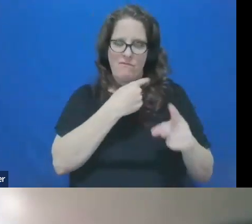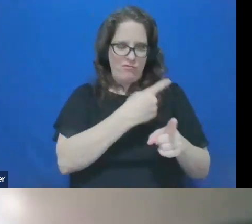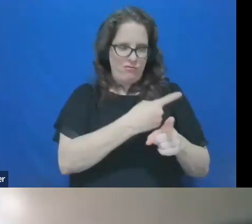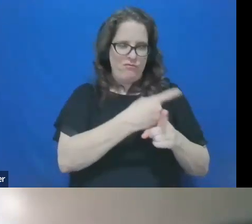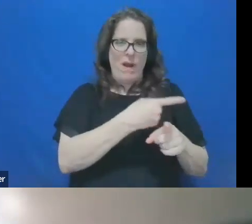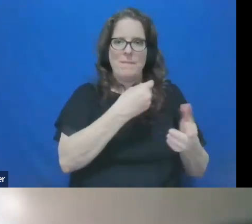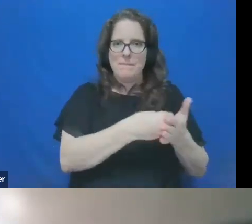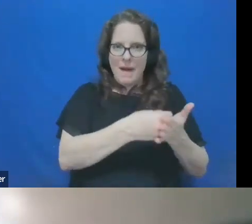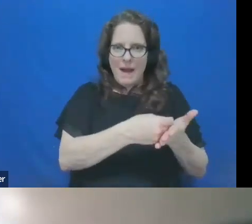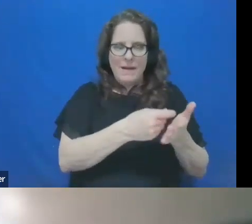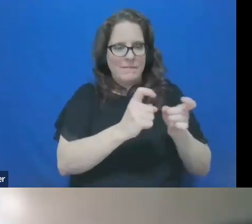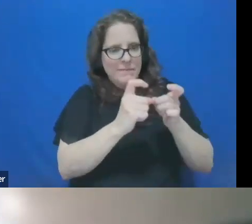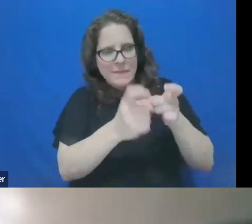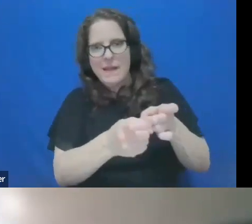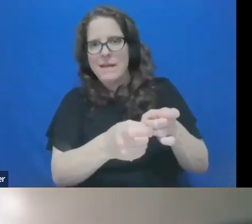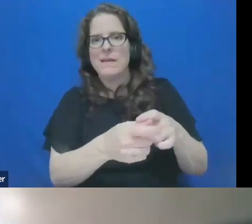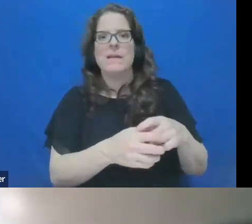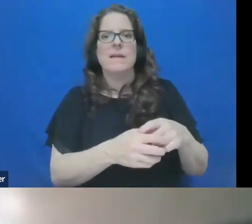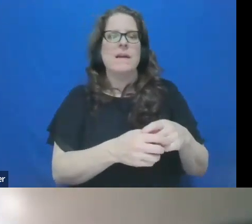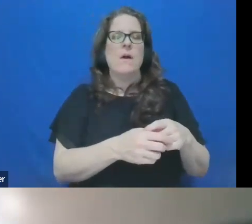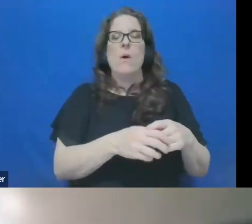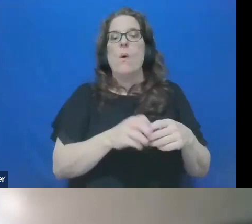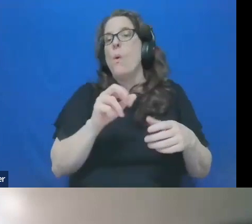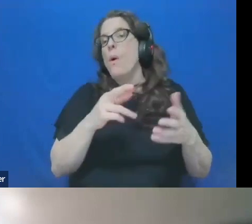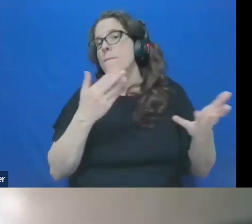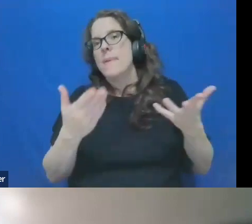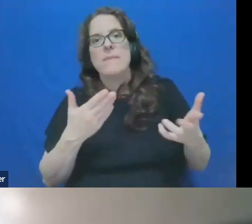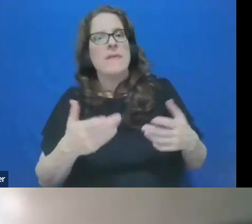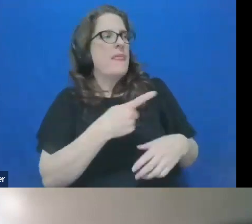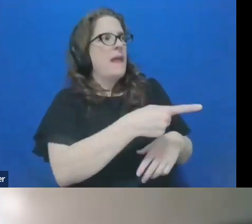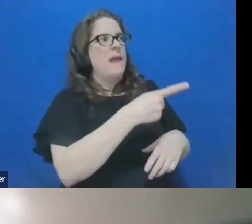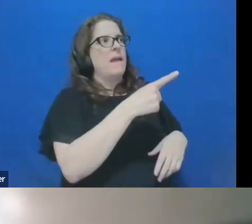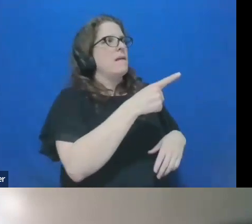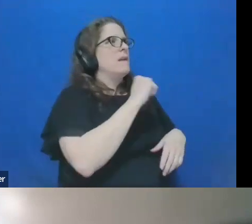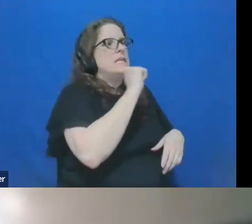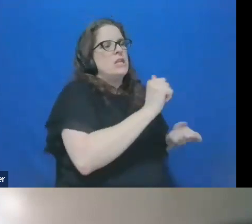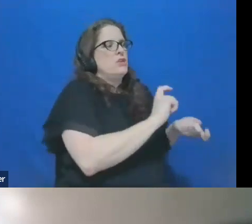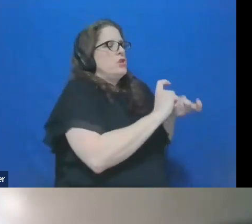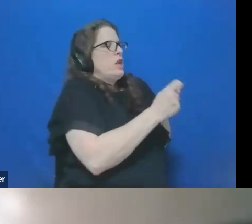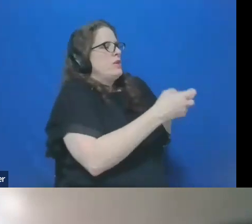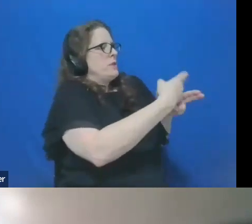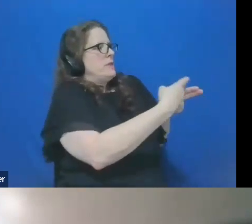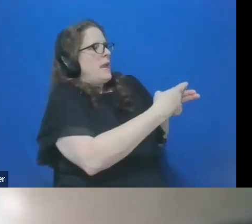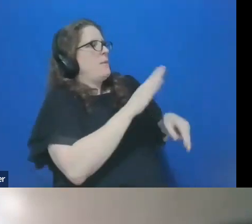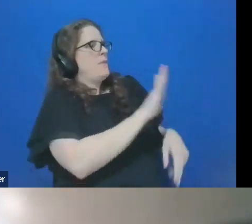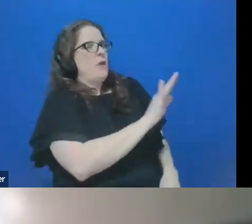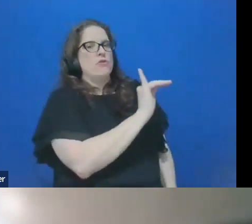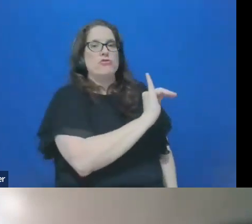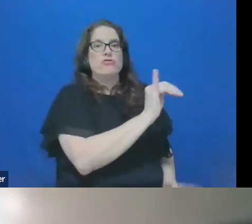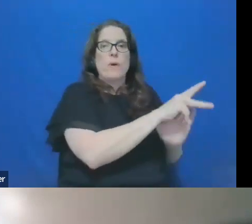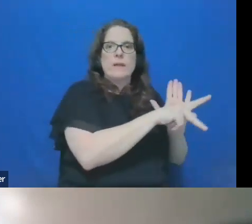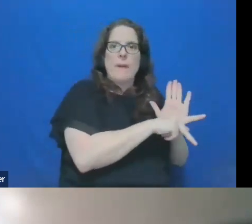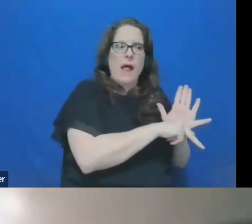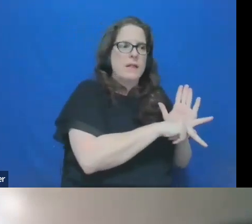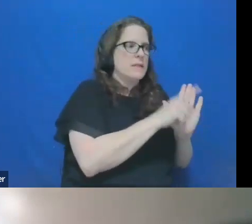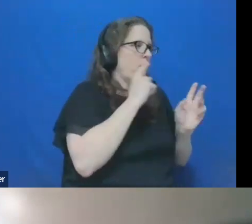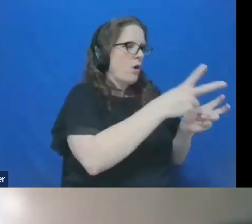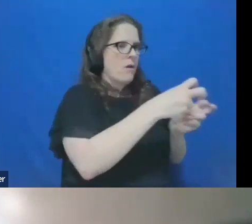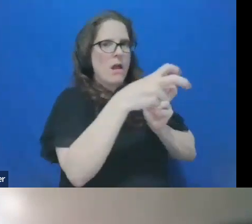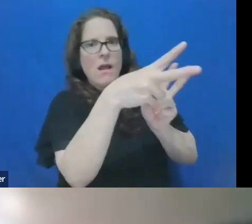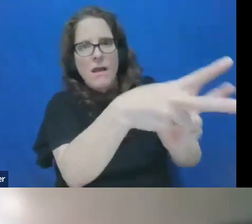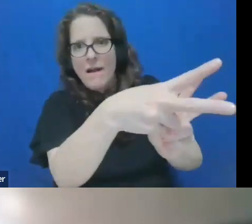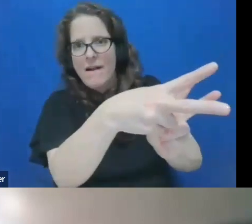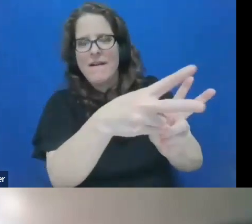making changes to their beneficiary designations or retitling assets so that the trust actually gets